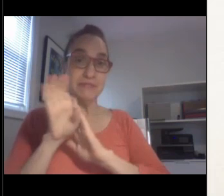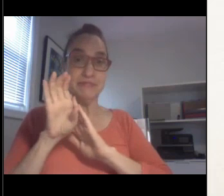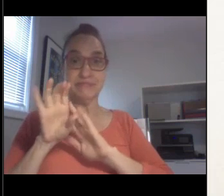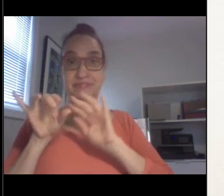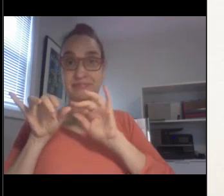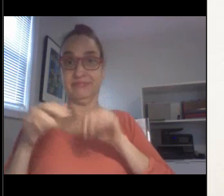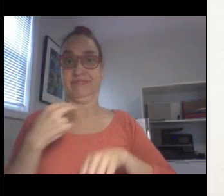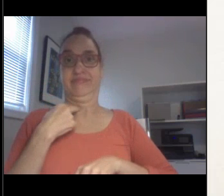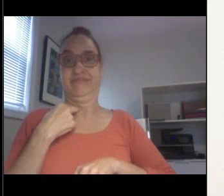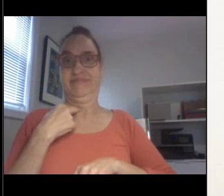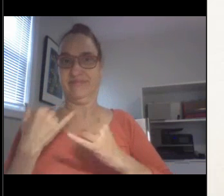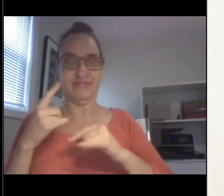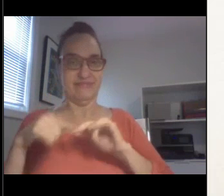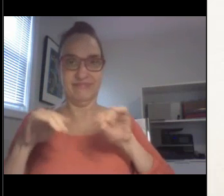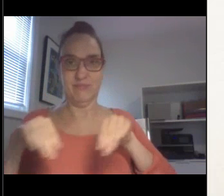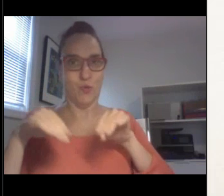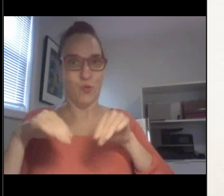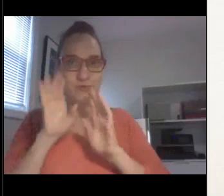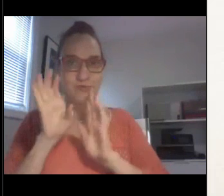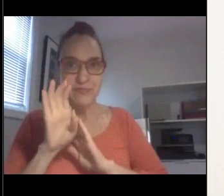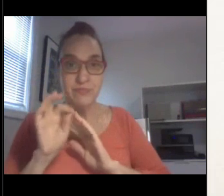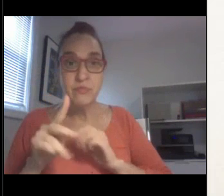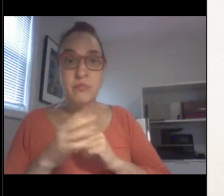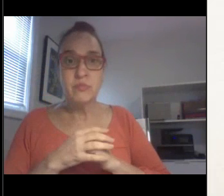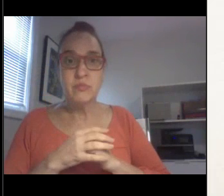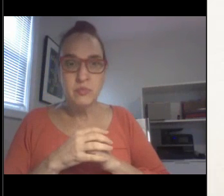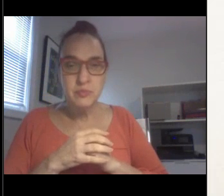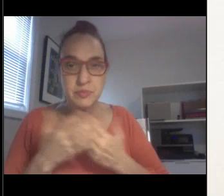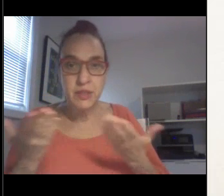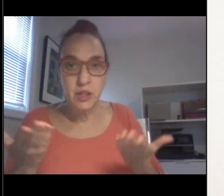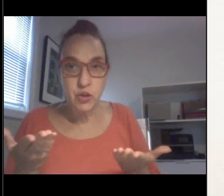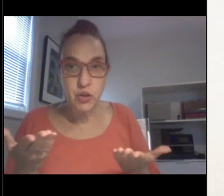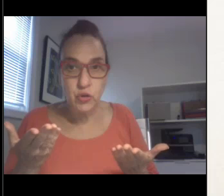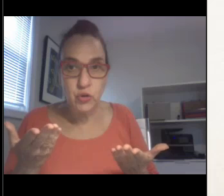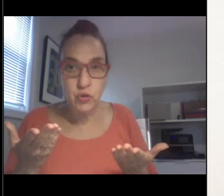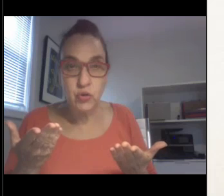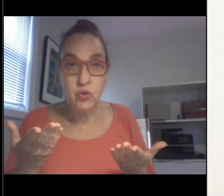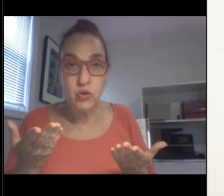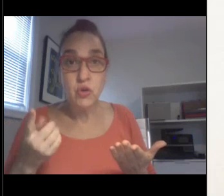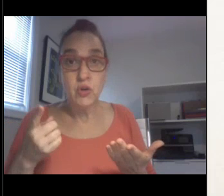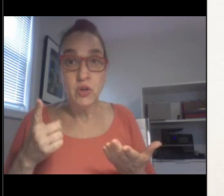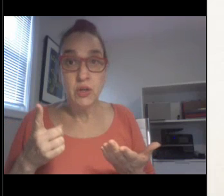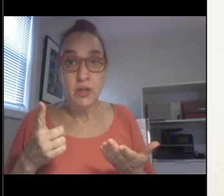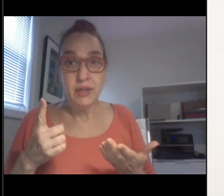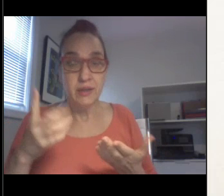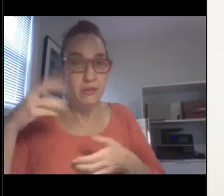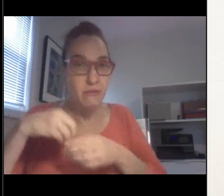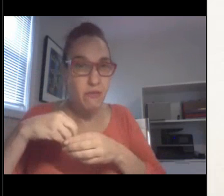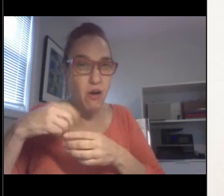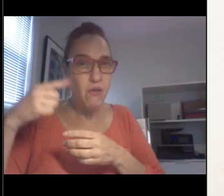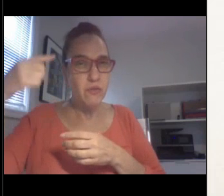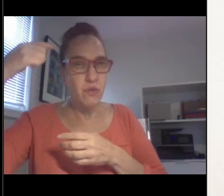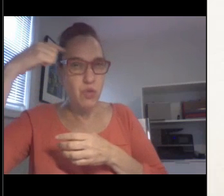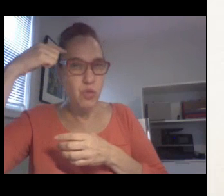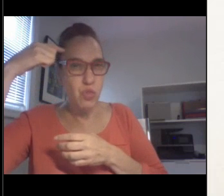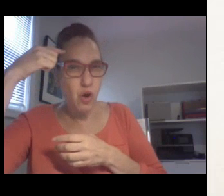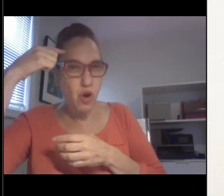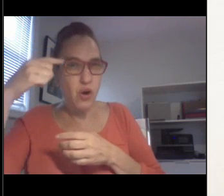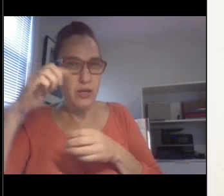baseline assumptions. I cite Wittgenstein here as he engages in a great thought experiment about how to follow an